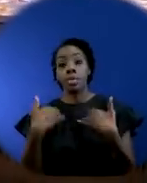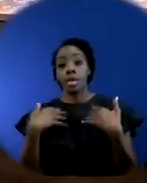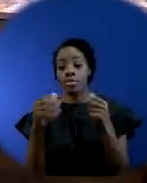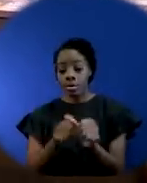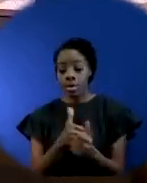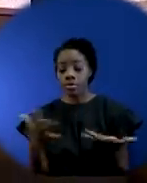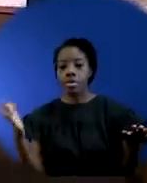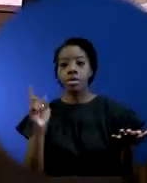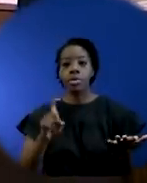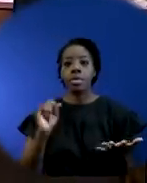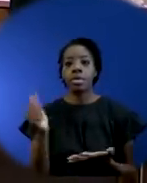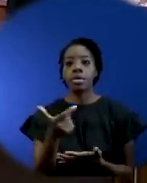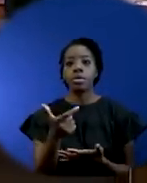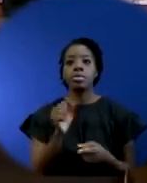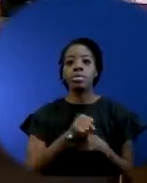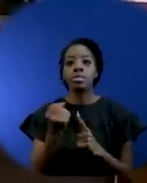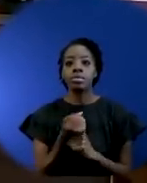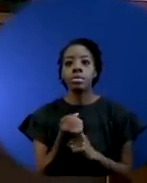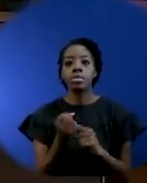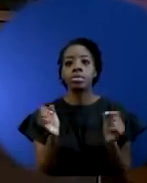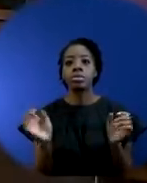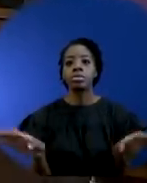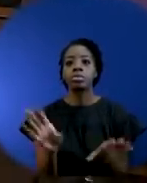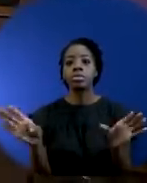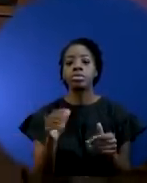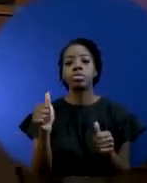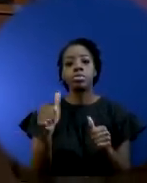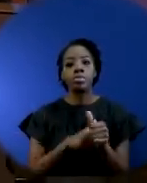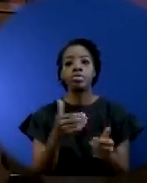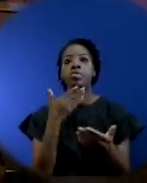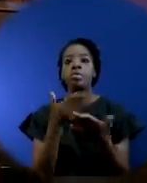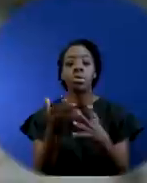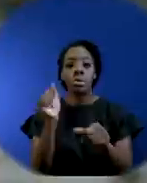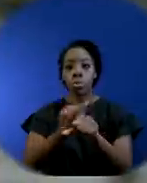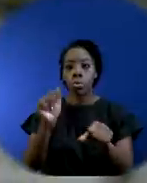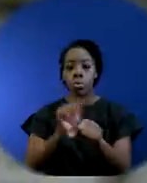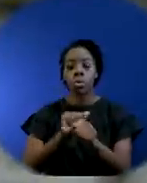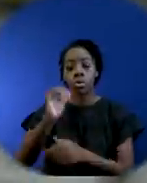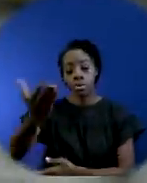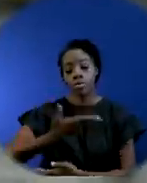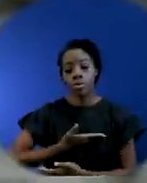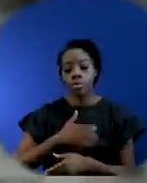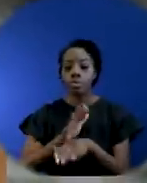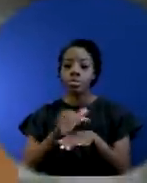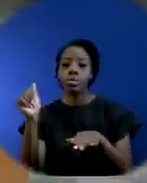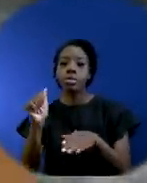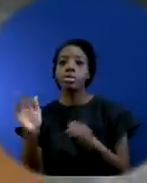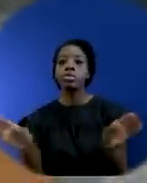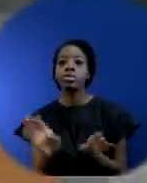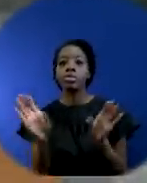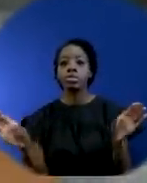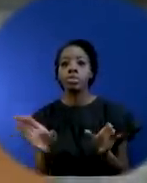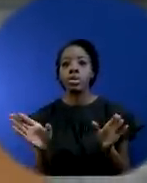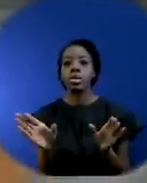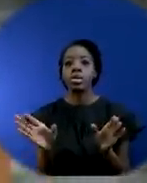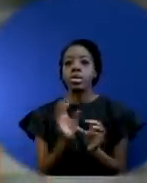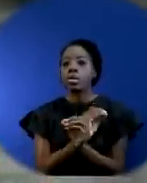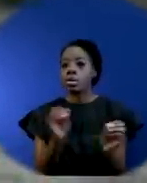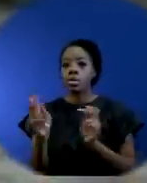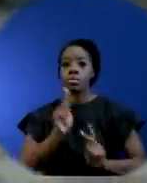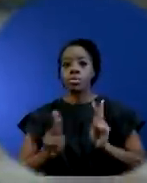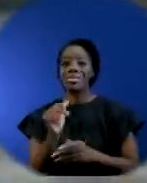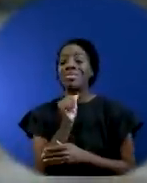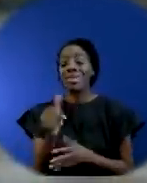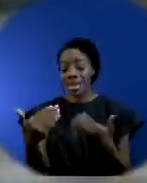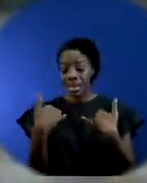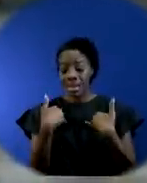all situations to do every good work you've called us to do. Bless each gift and giver, will you please? Let no one lack as a consequence of what